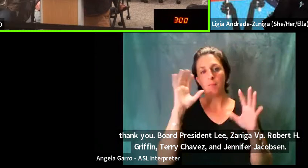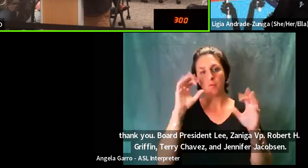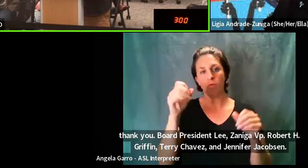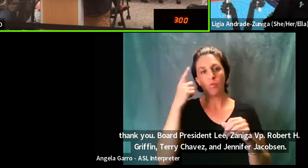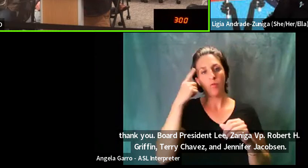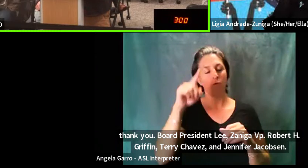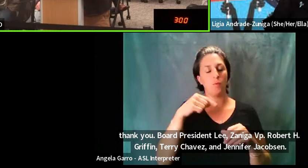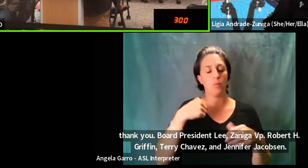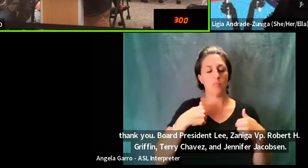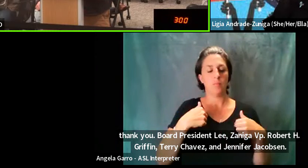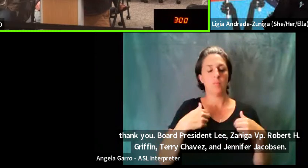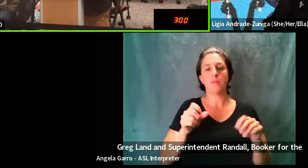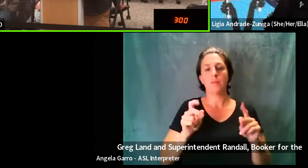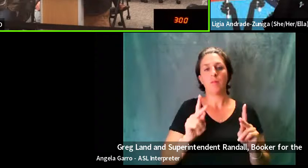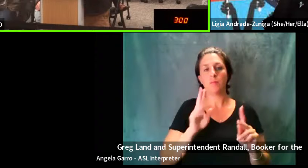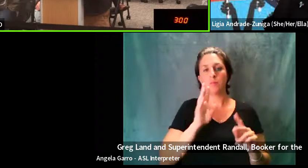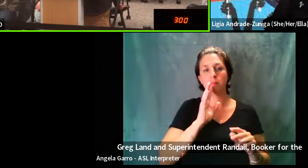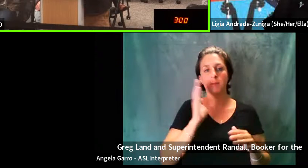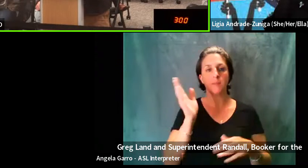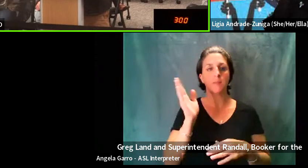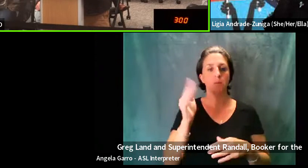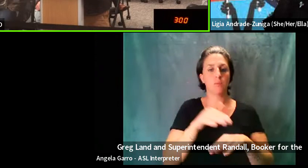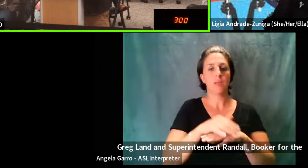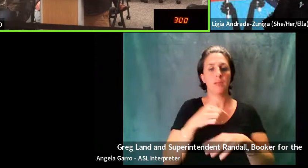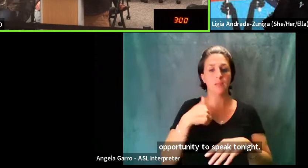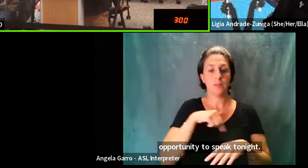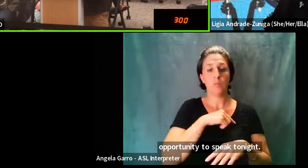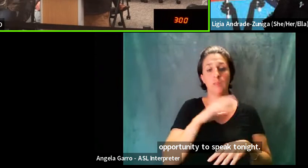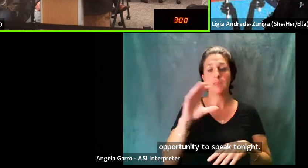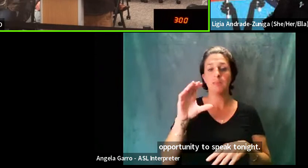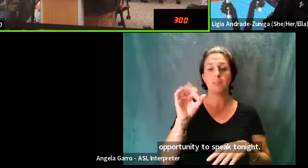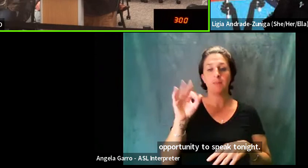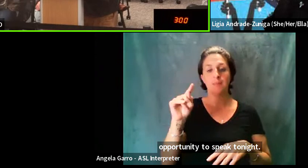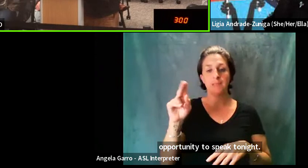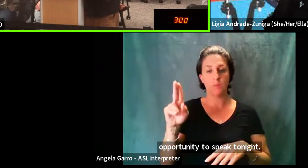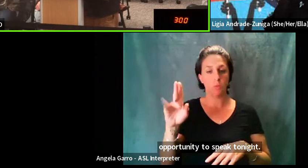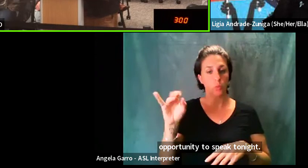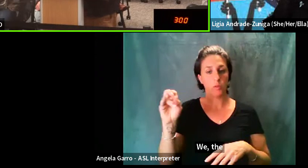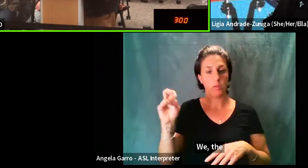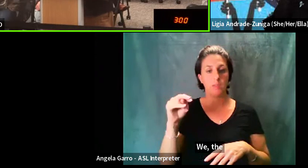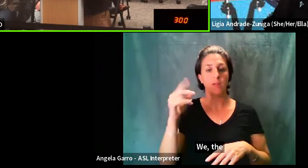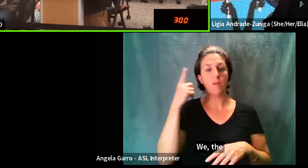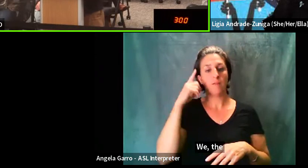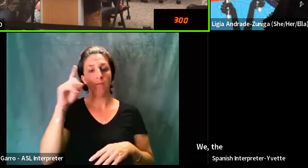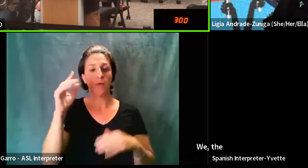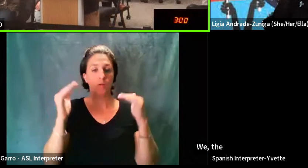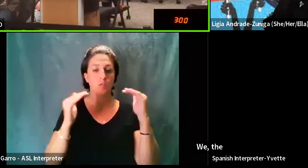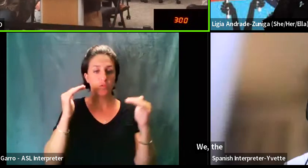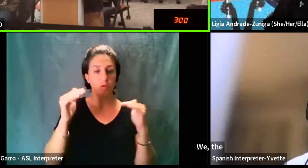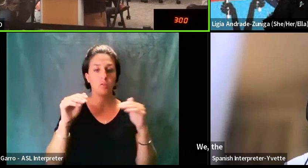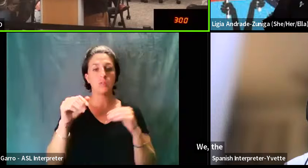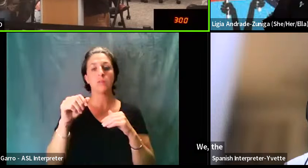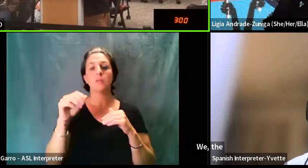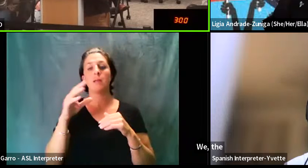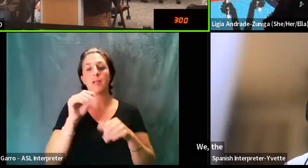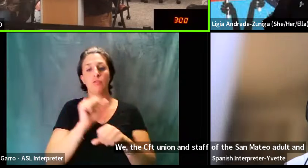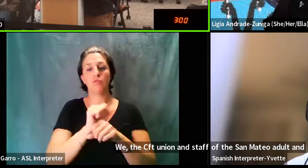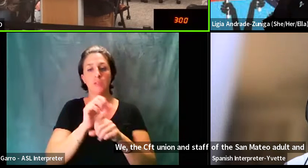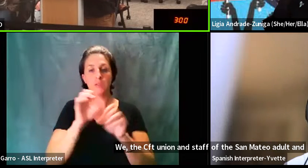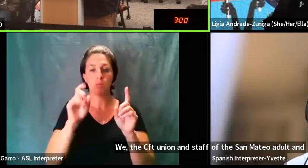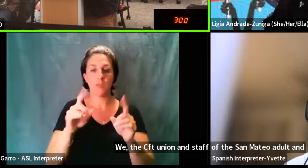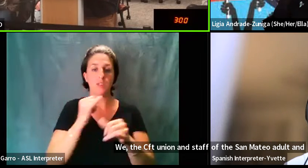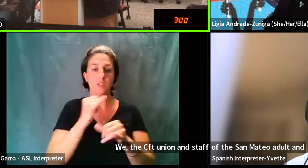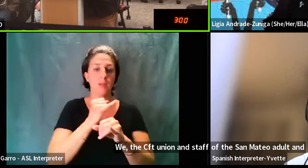to speak tonight. We, the CFT Union and staff of the San Mateo Adult and Career Education Campus, want to share with you some updates from